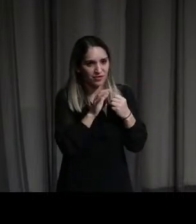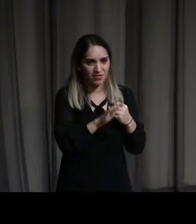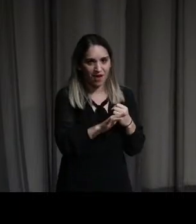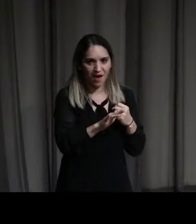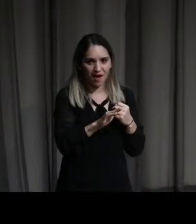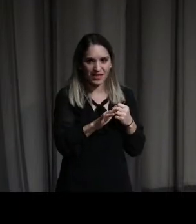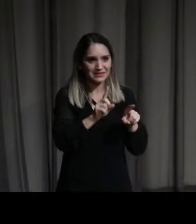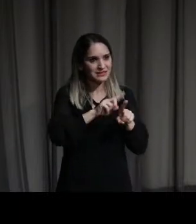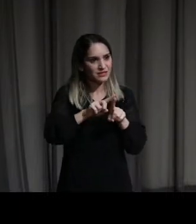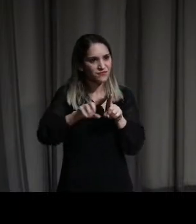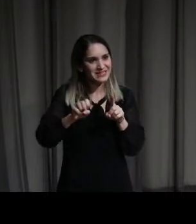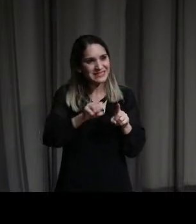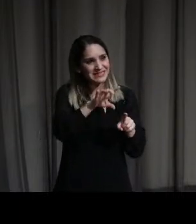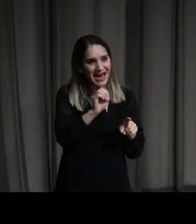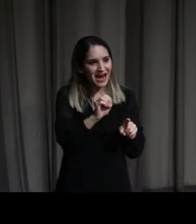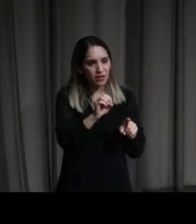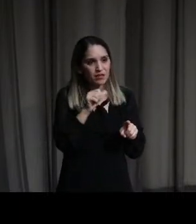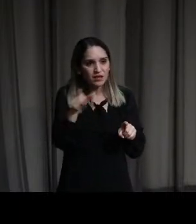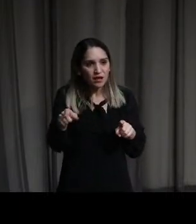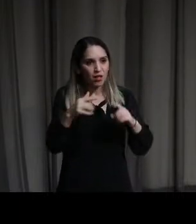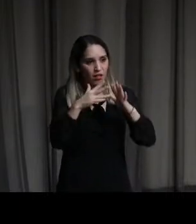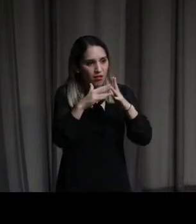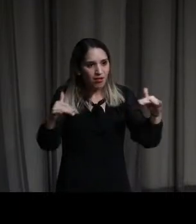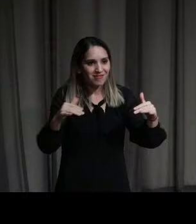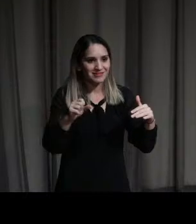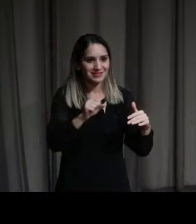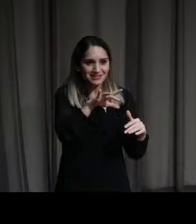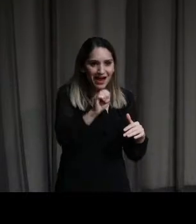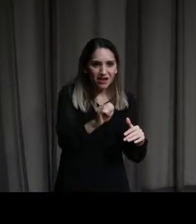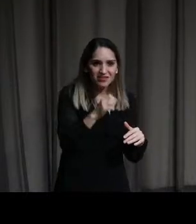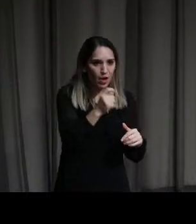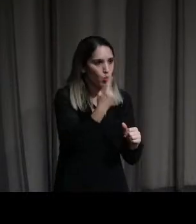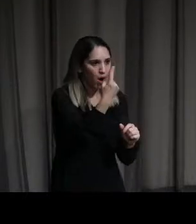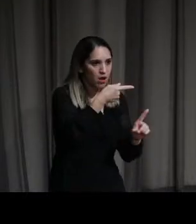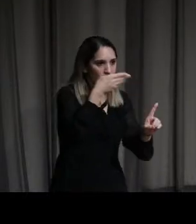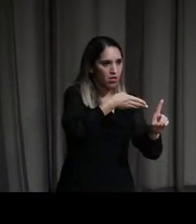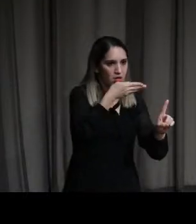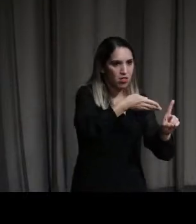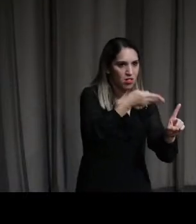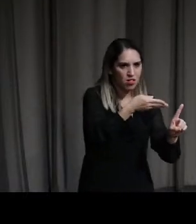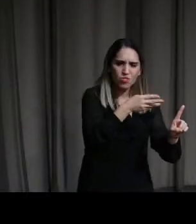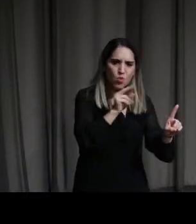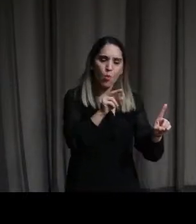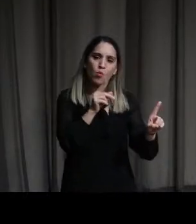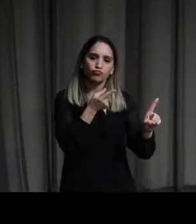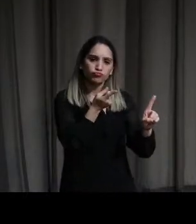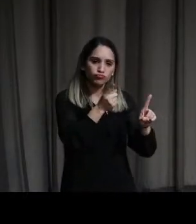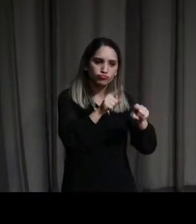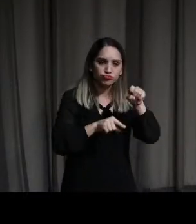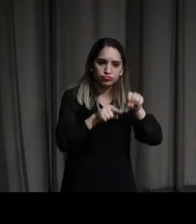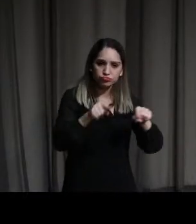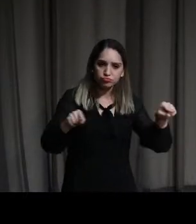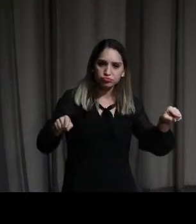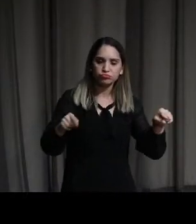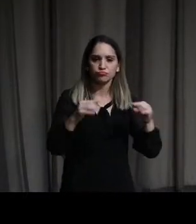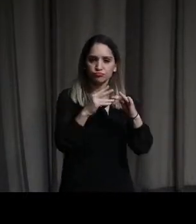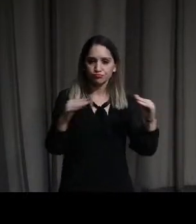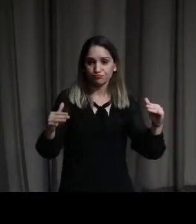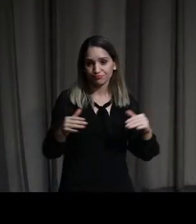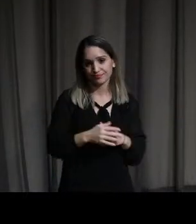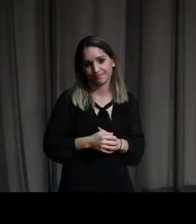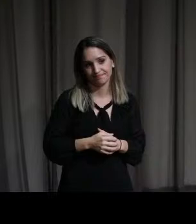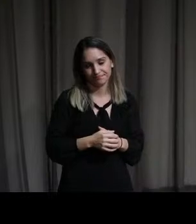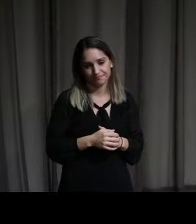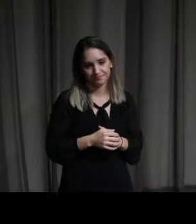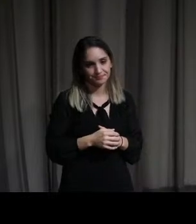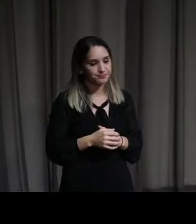not easy. He could have rested on his laurels and just never done anything but roosters for the rest of his life, but he didn't.